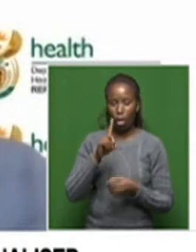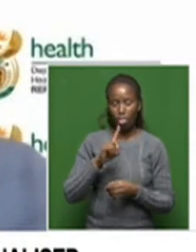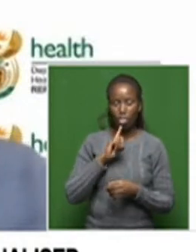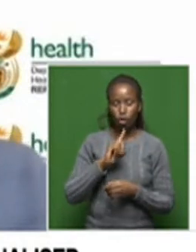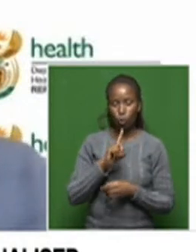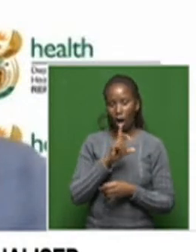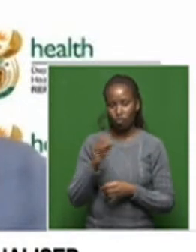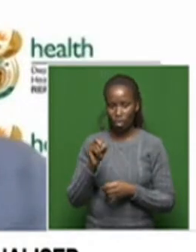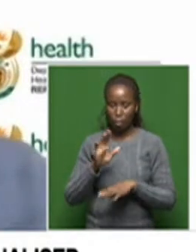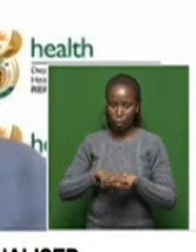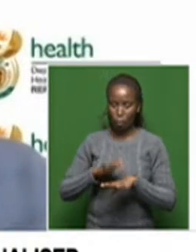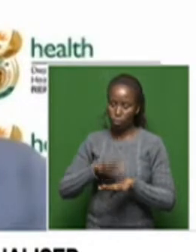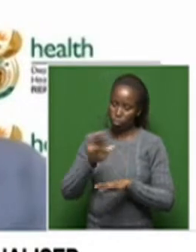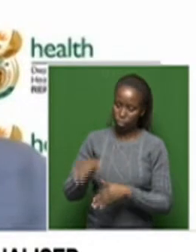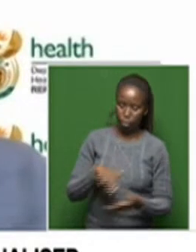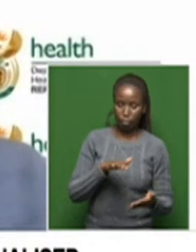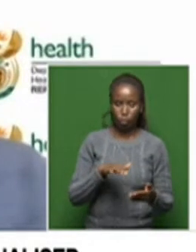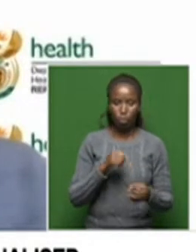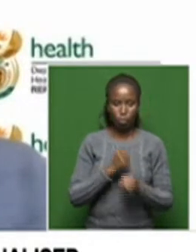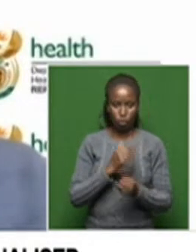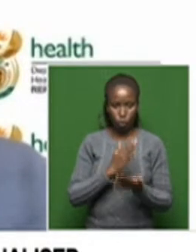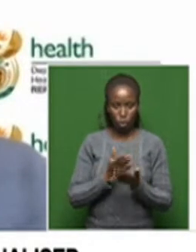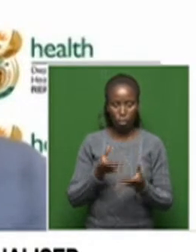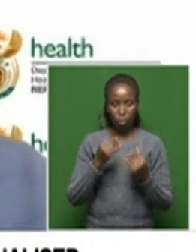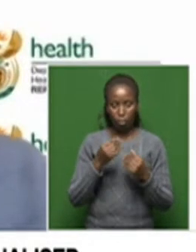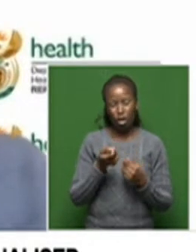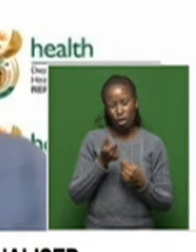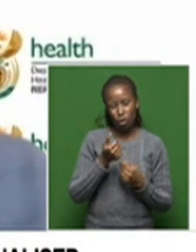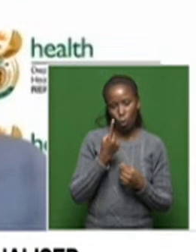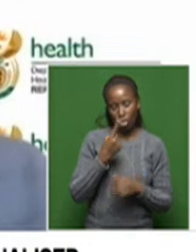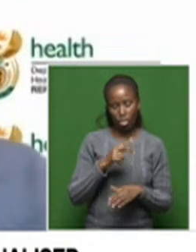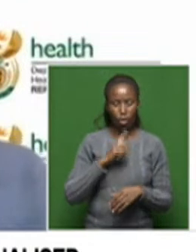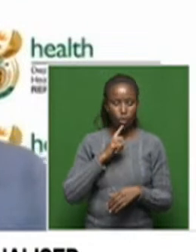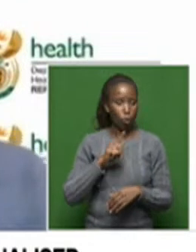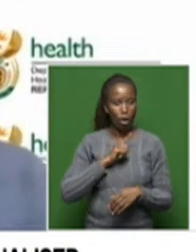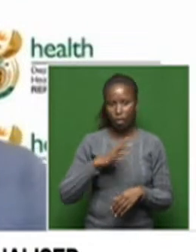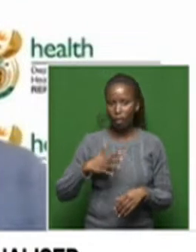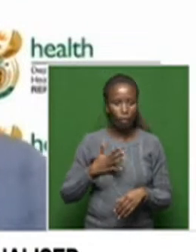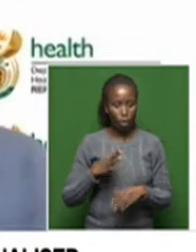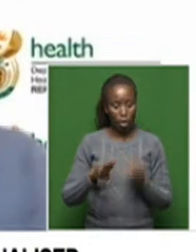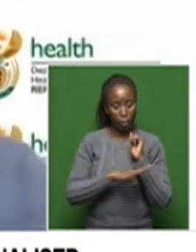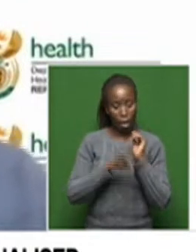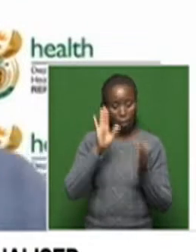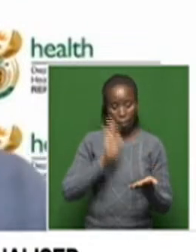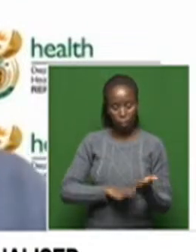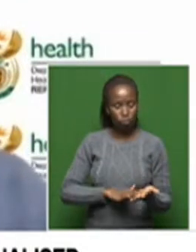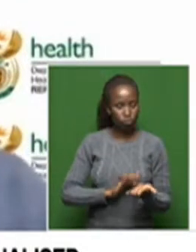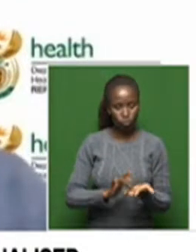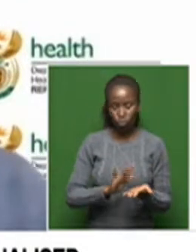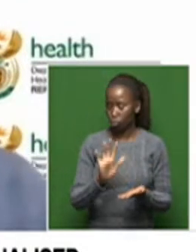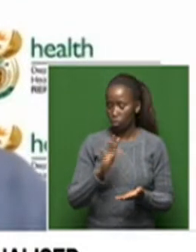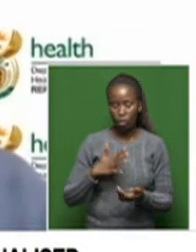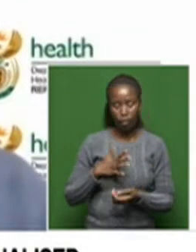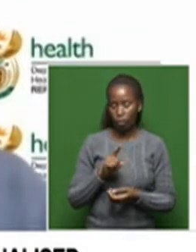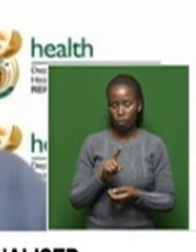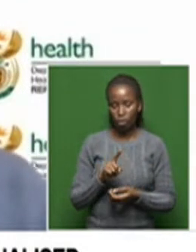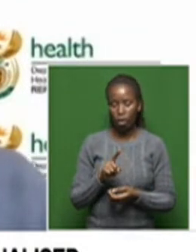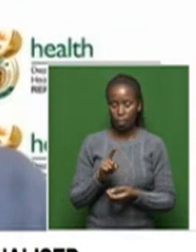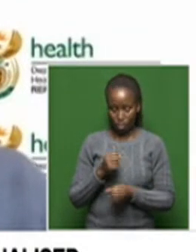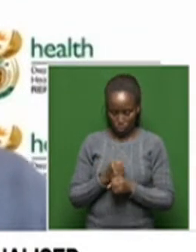to ensure that they are close to 4,000 to ensure that they don't run out of beds. So that's basically what Gauteng has